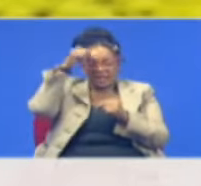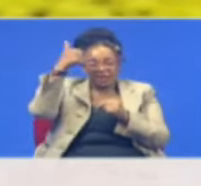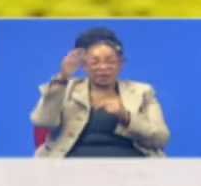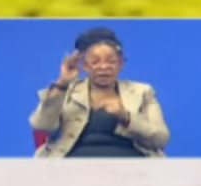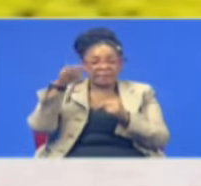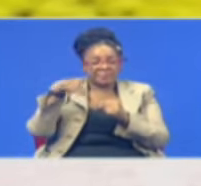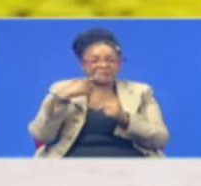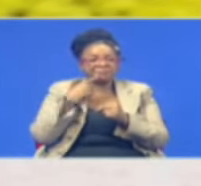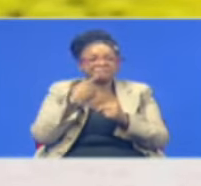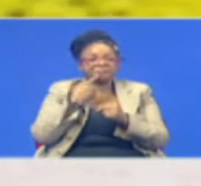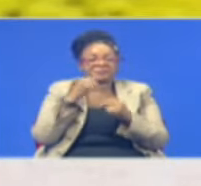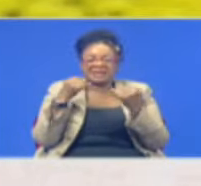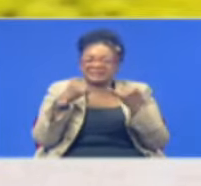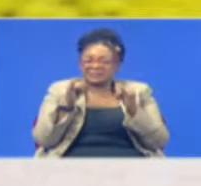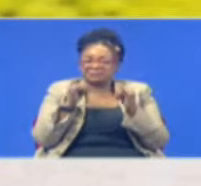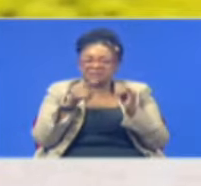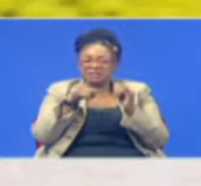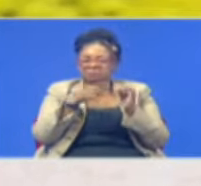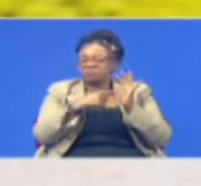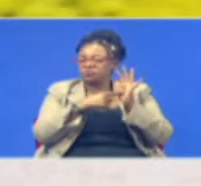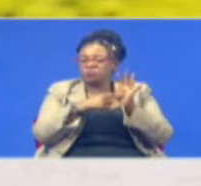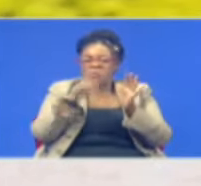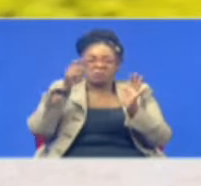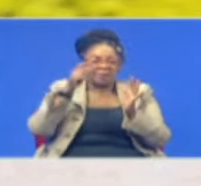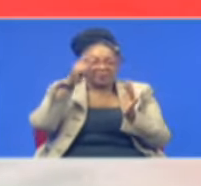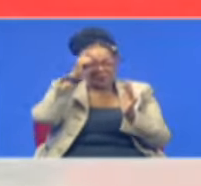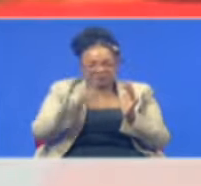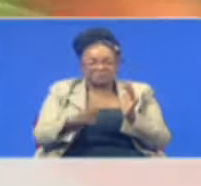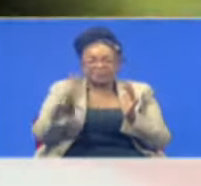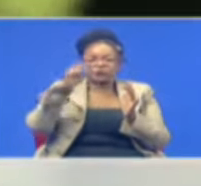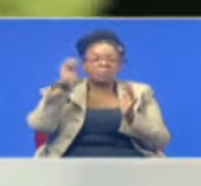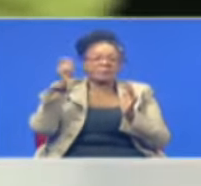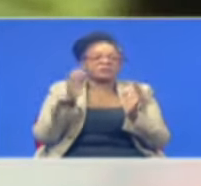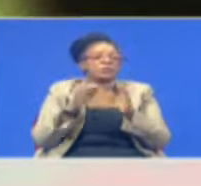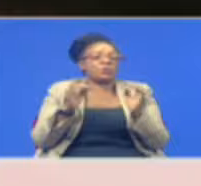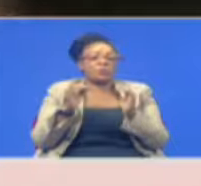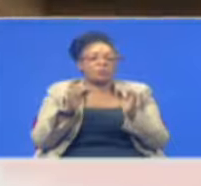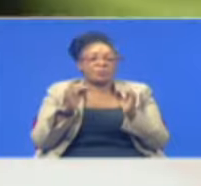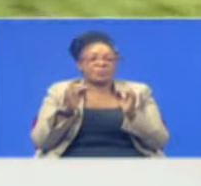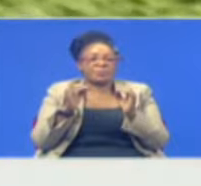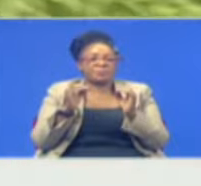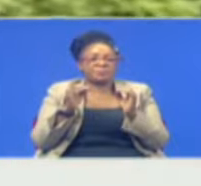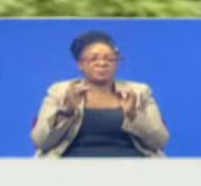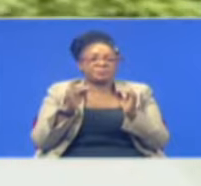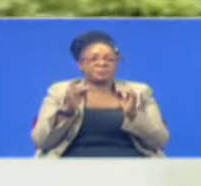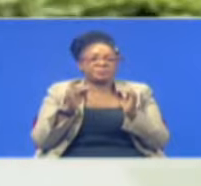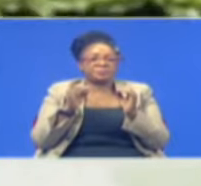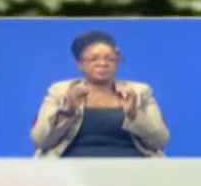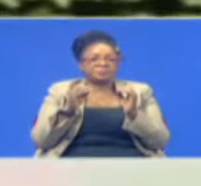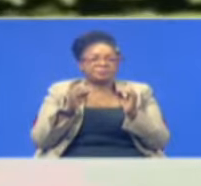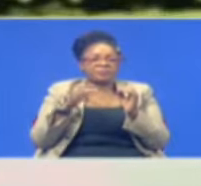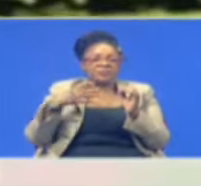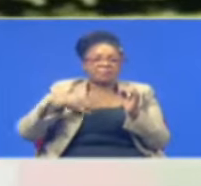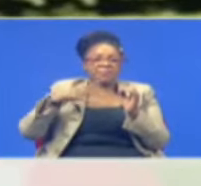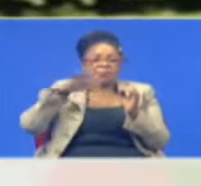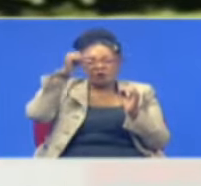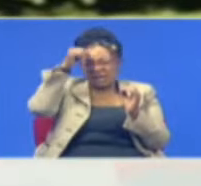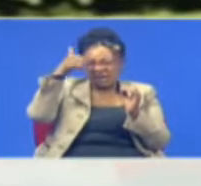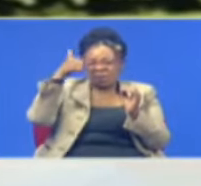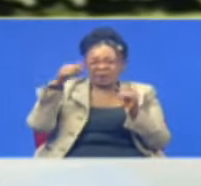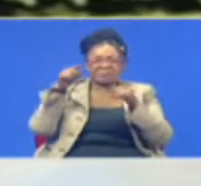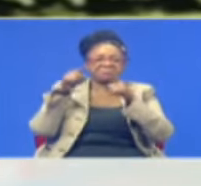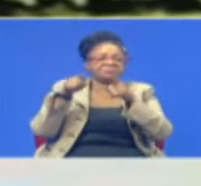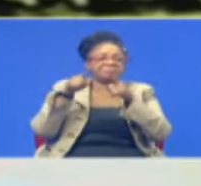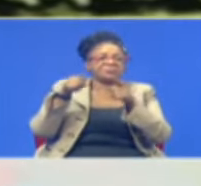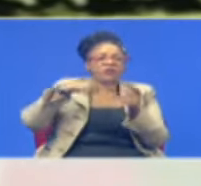their attempt is a show of disrespect to President Kenyatta. We have seen Kieleweke people criticizing us for